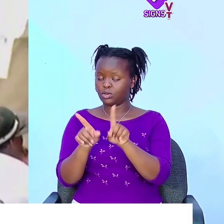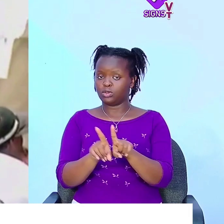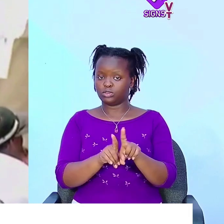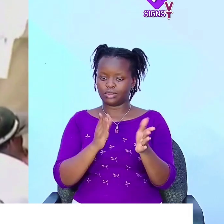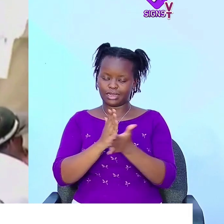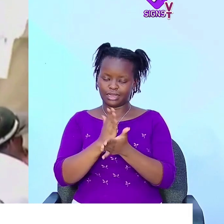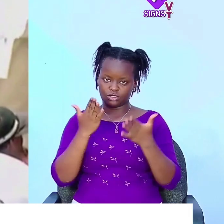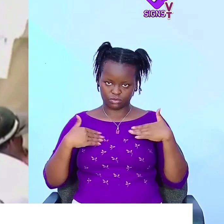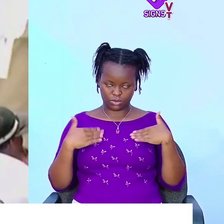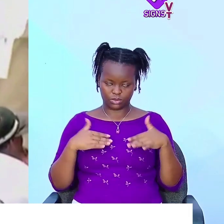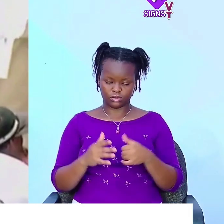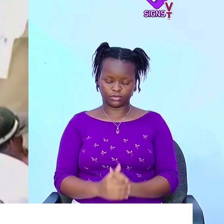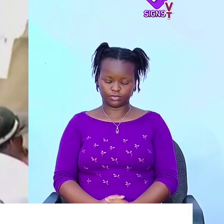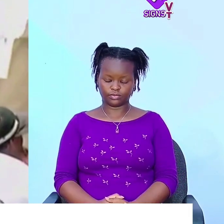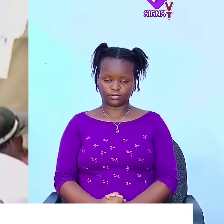of.